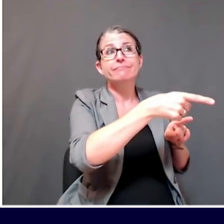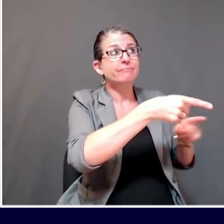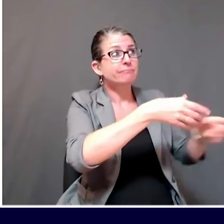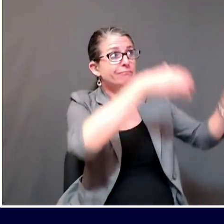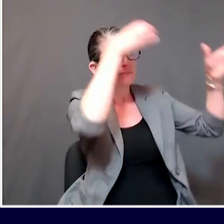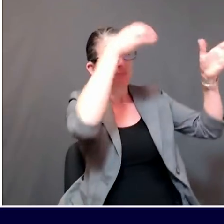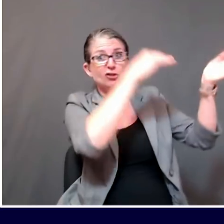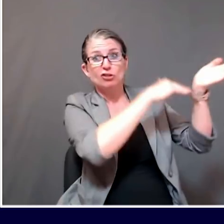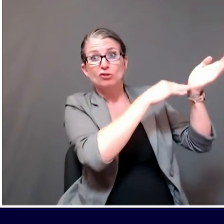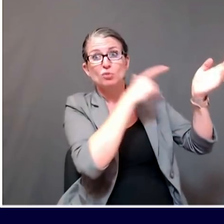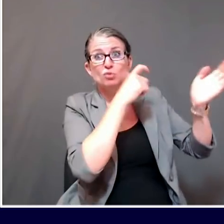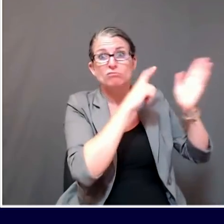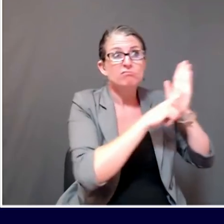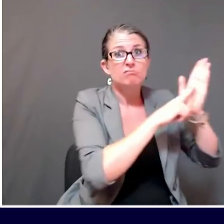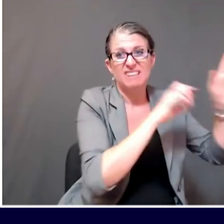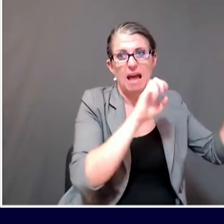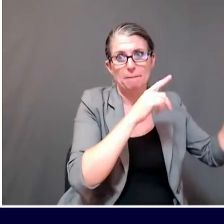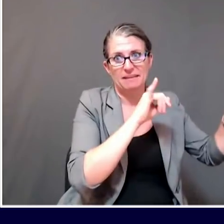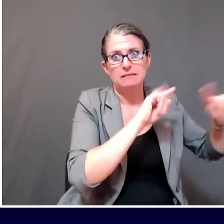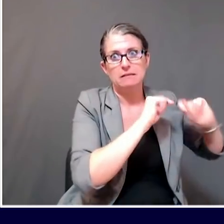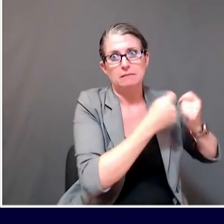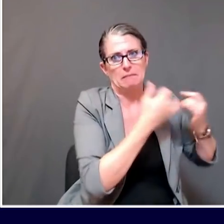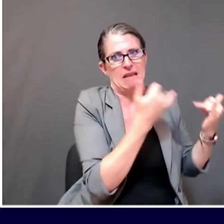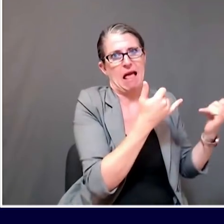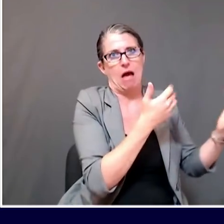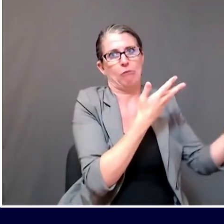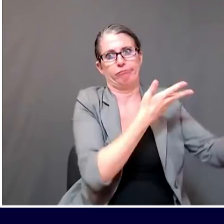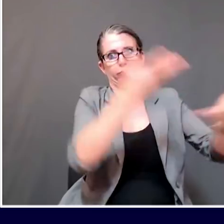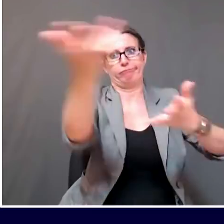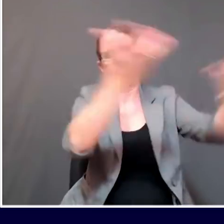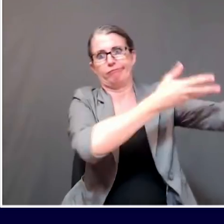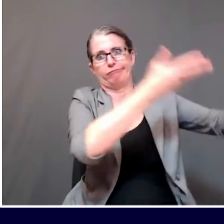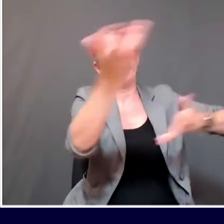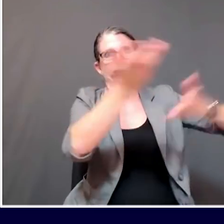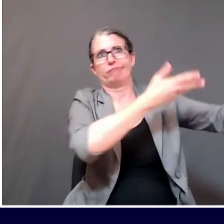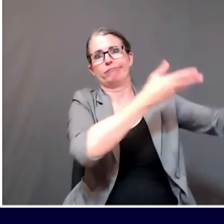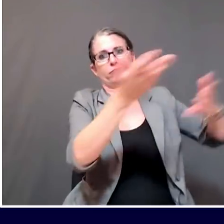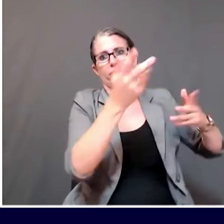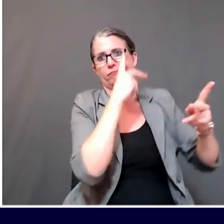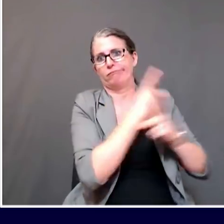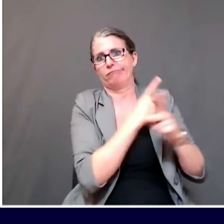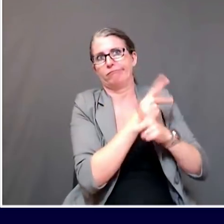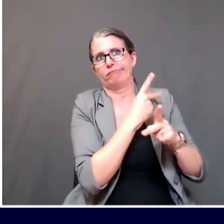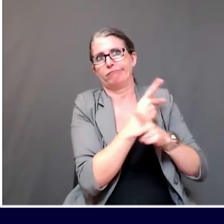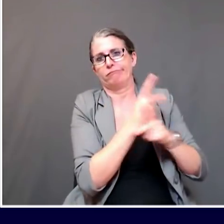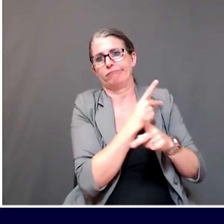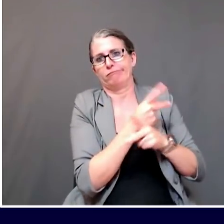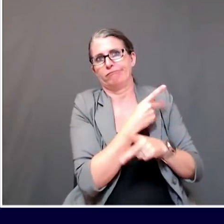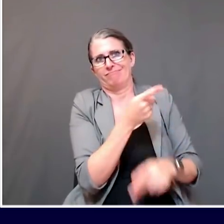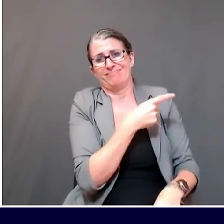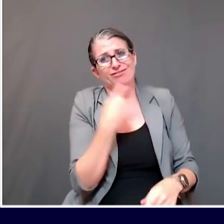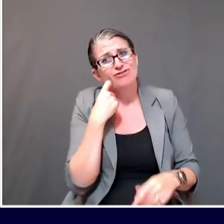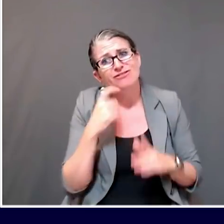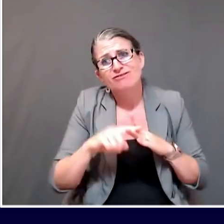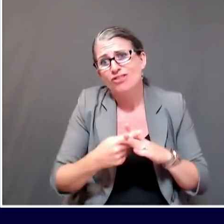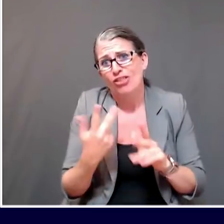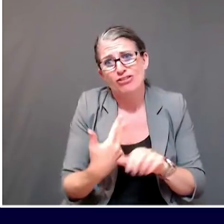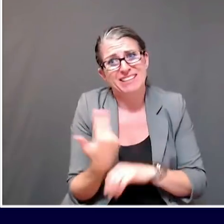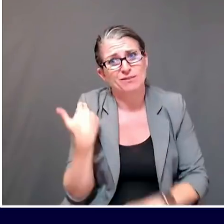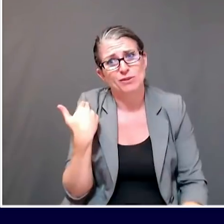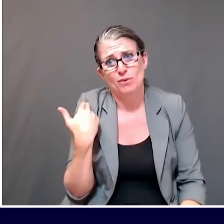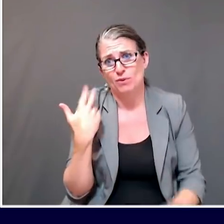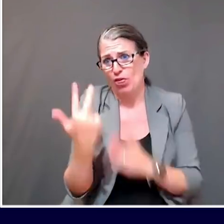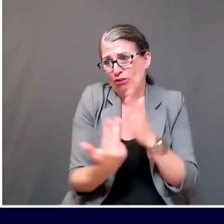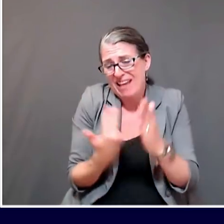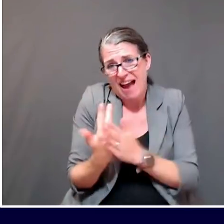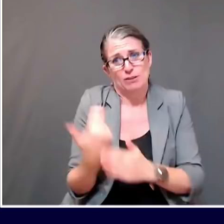that those have been scheduled for the day. And so we are really in the early stages of figuring out what the layout of the store is, where these